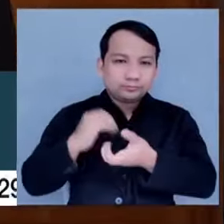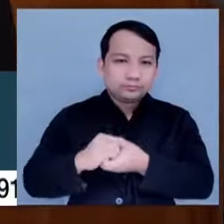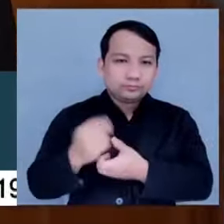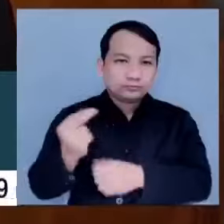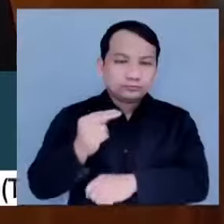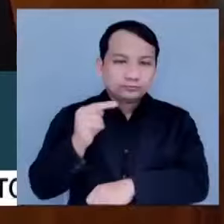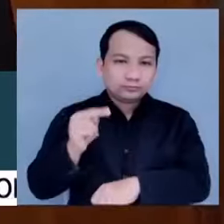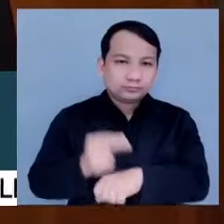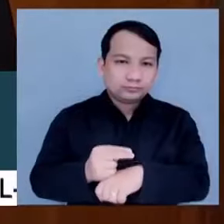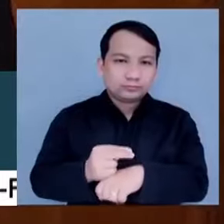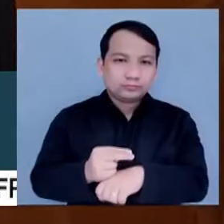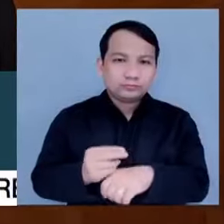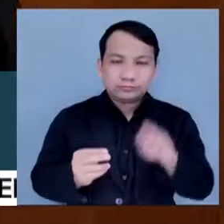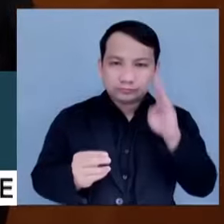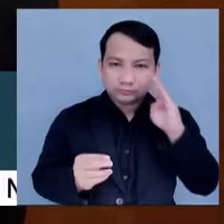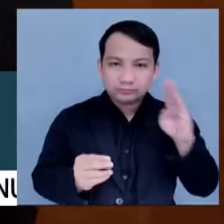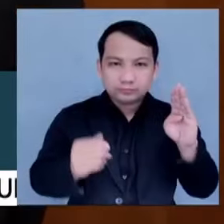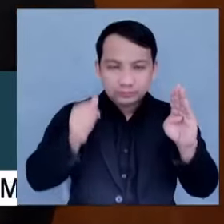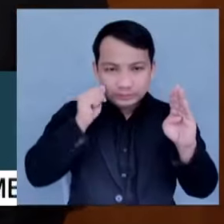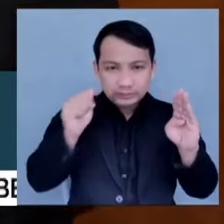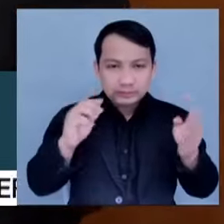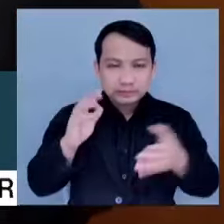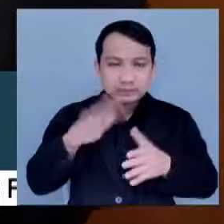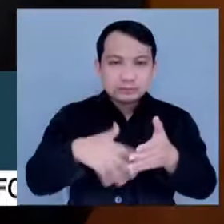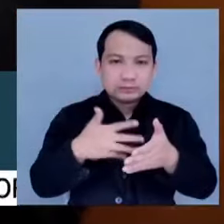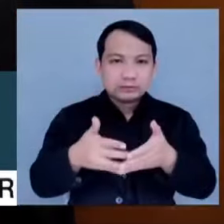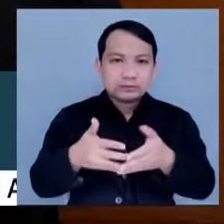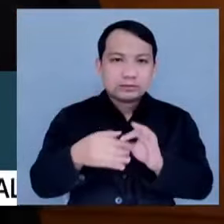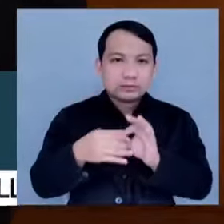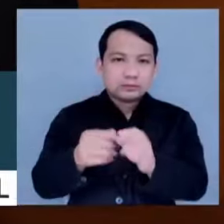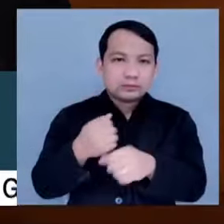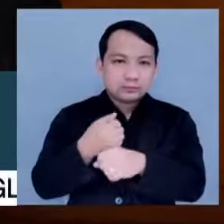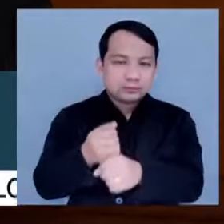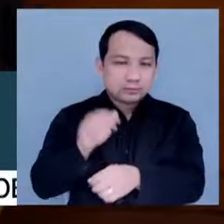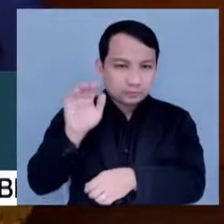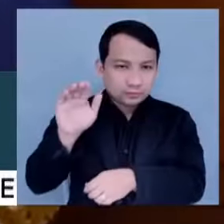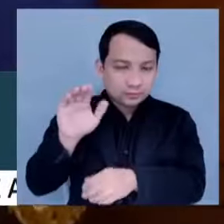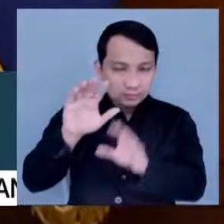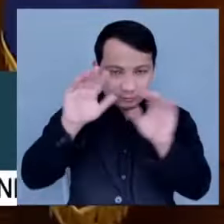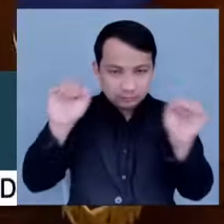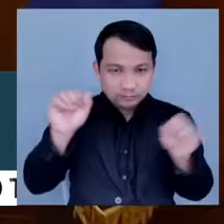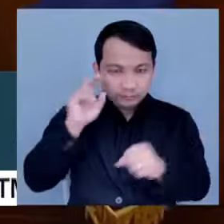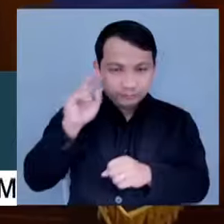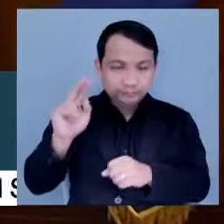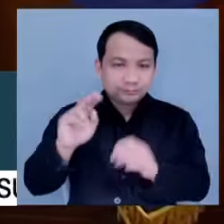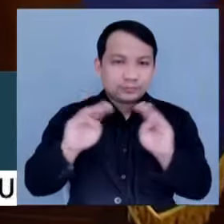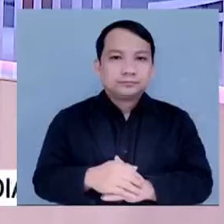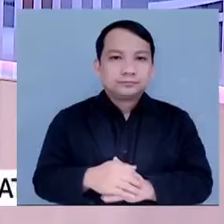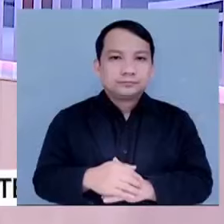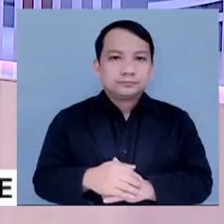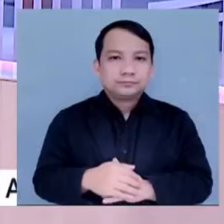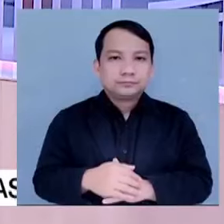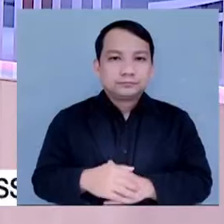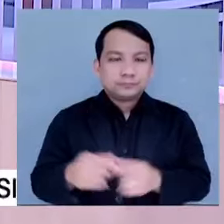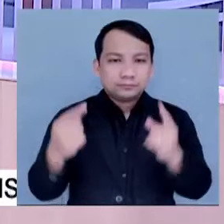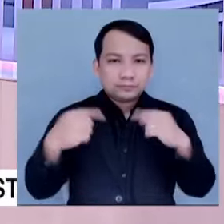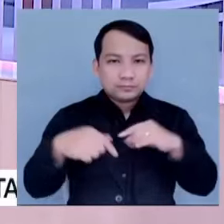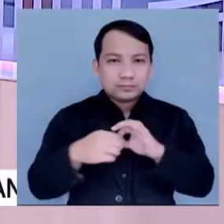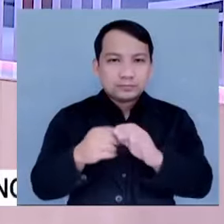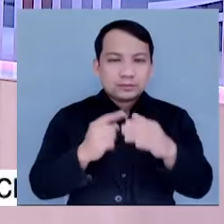nations. Blinken and Austin are also scheduled to pay a courtesy call on President Marcos in Malacañang. Well, media